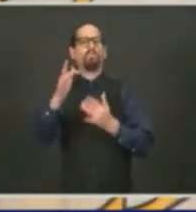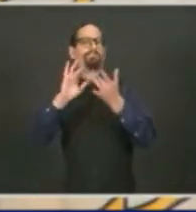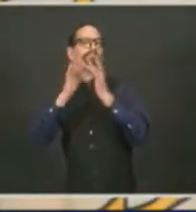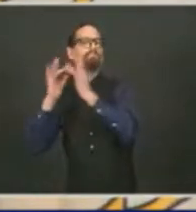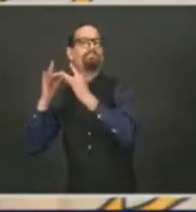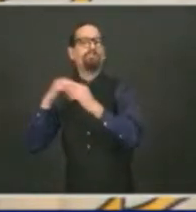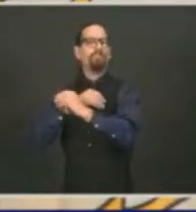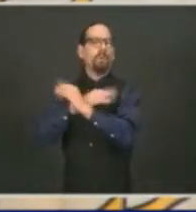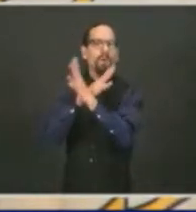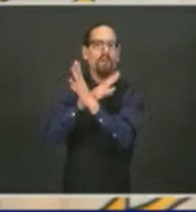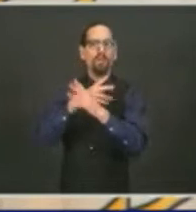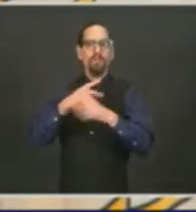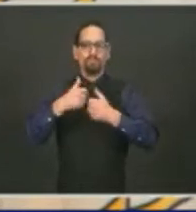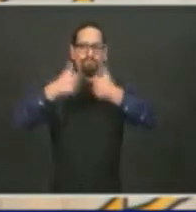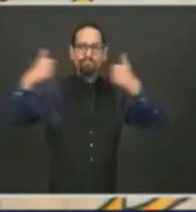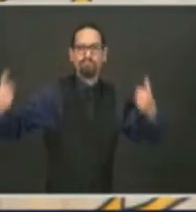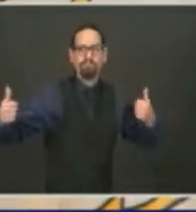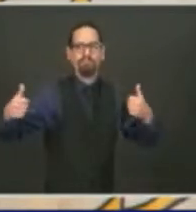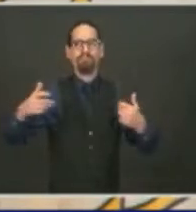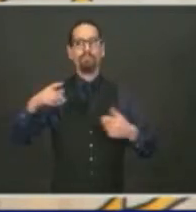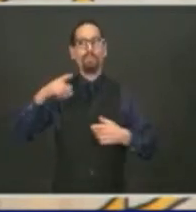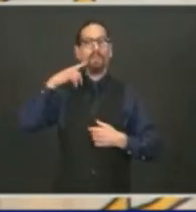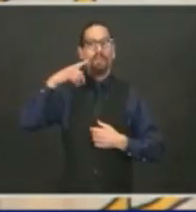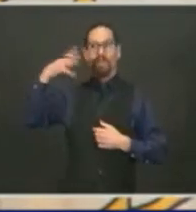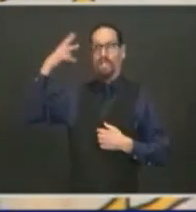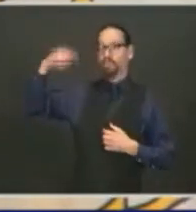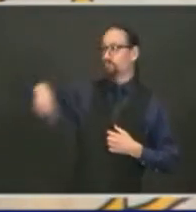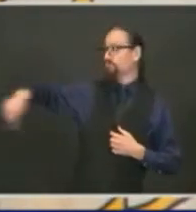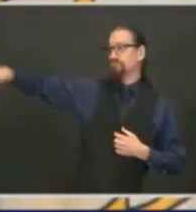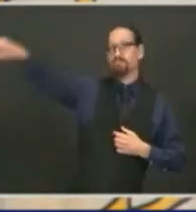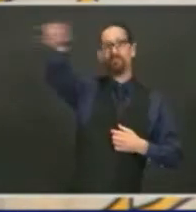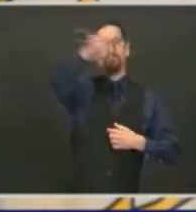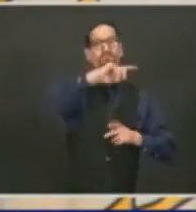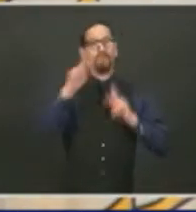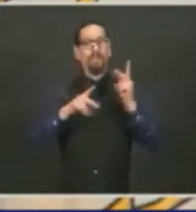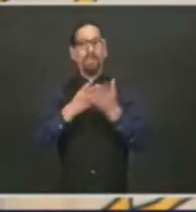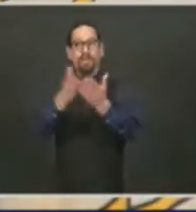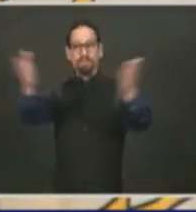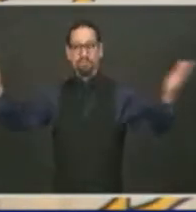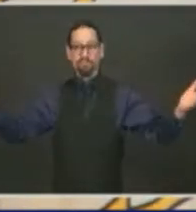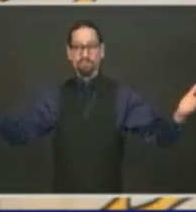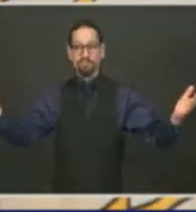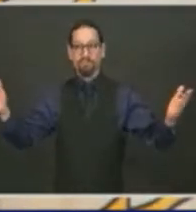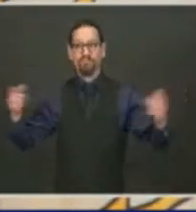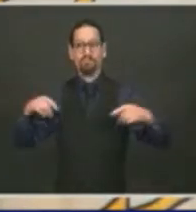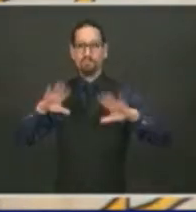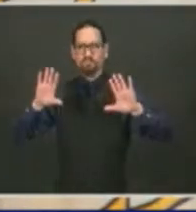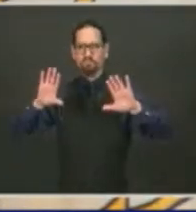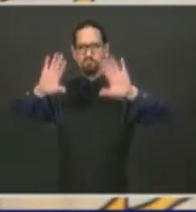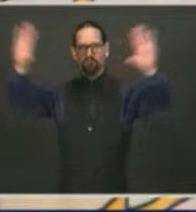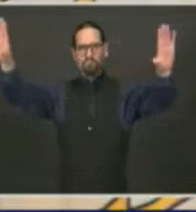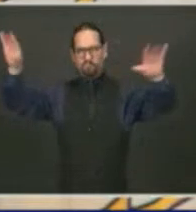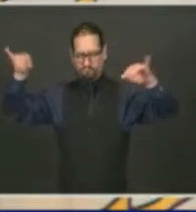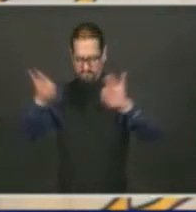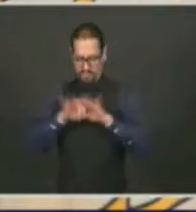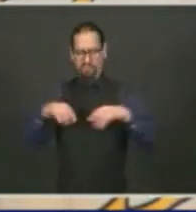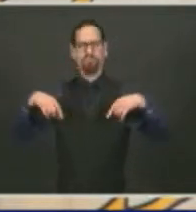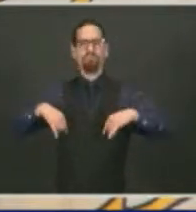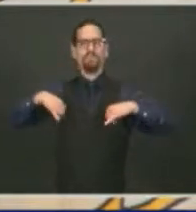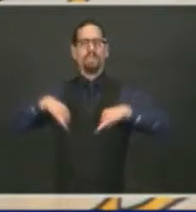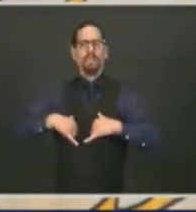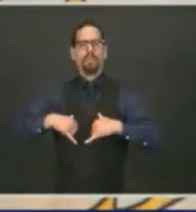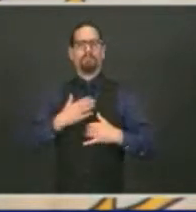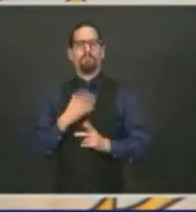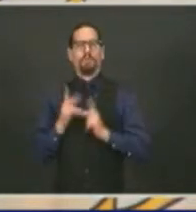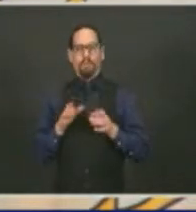that outside is much safer than inside. And of course, you wanna be